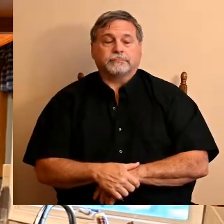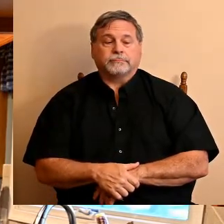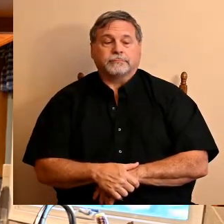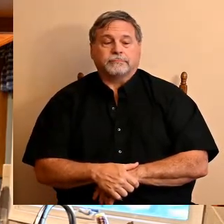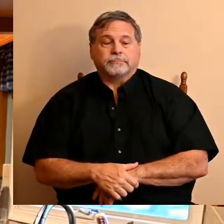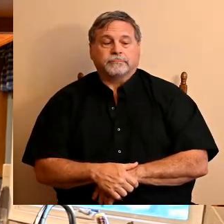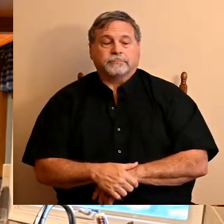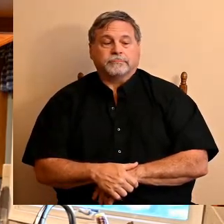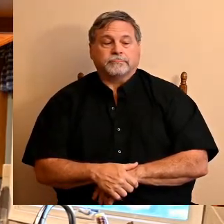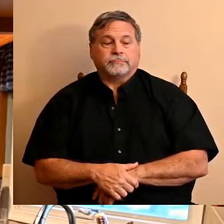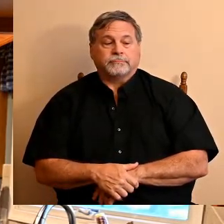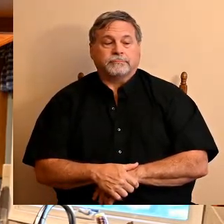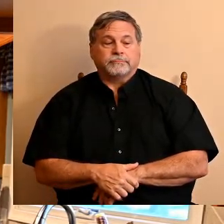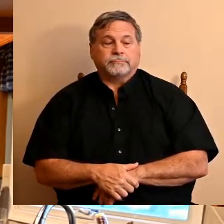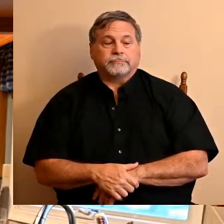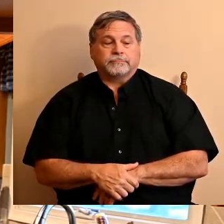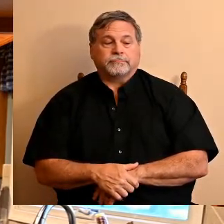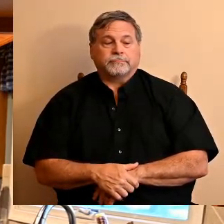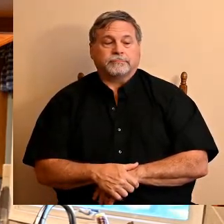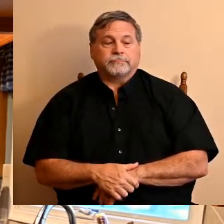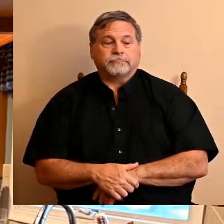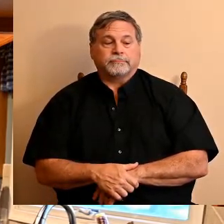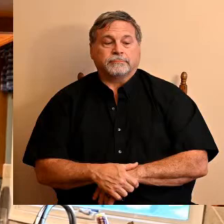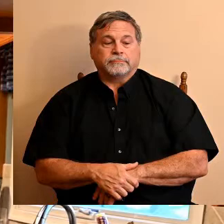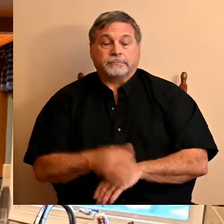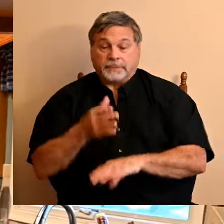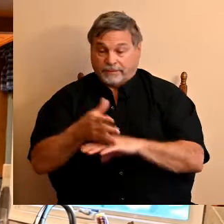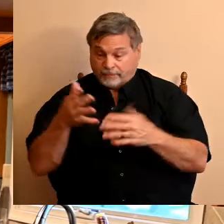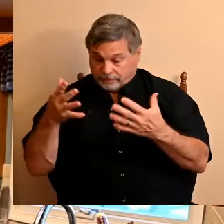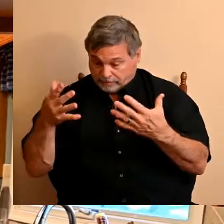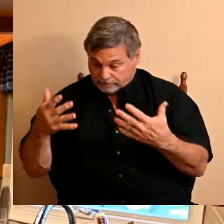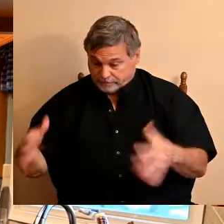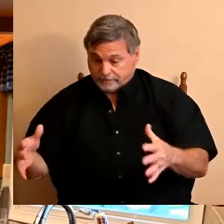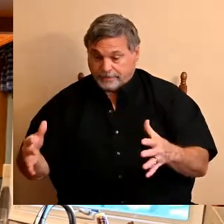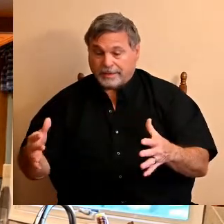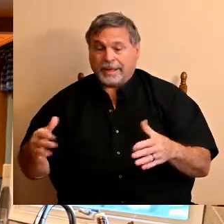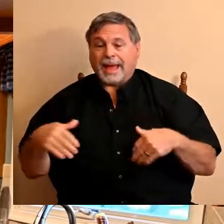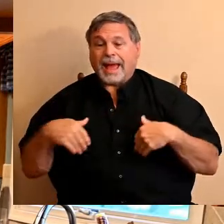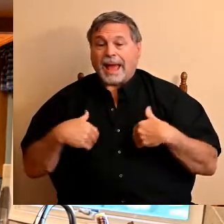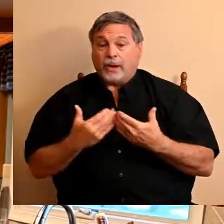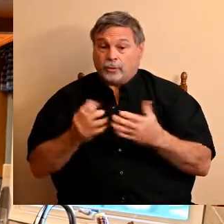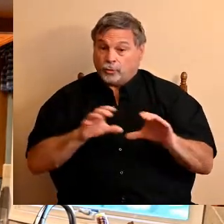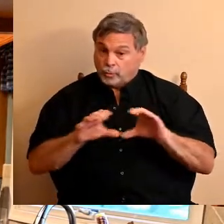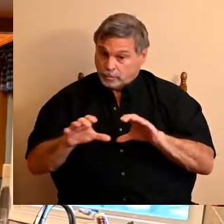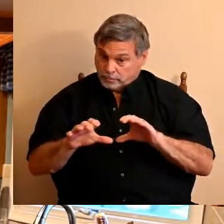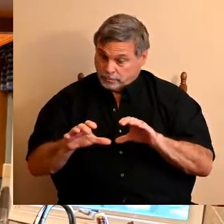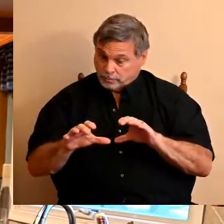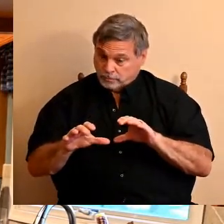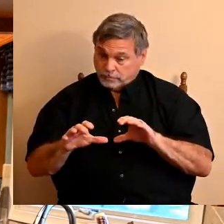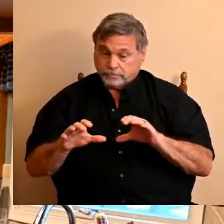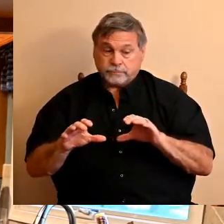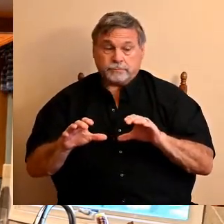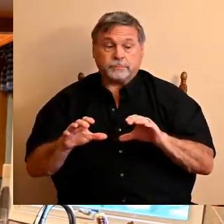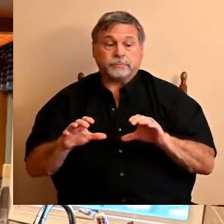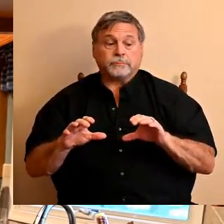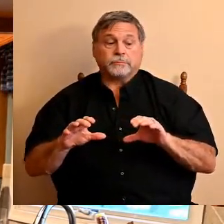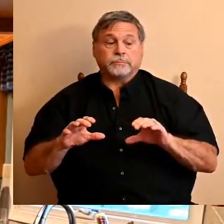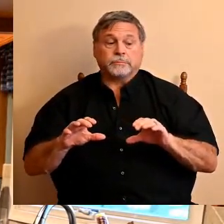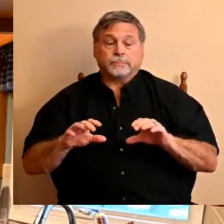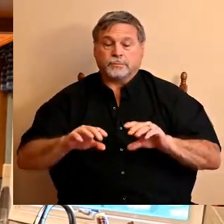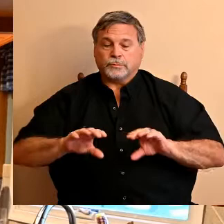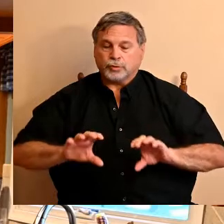Now, once you get the salmon on, the way that you do a sushi roll is you start to roll it